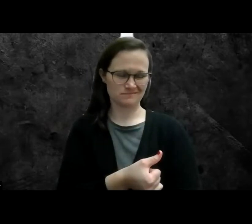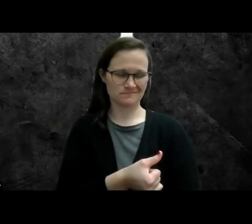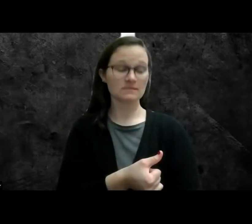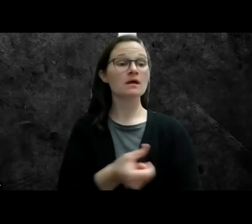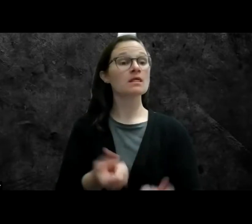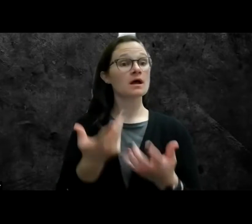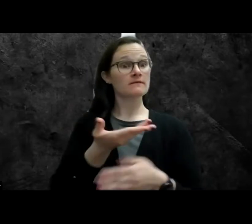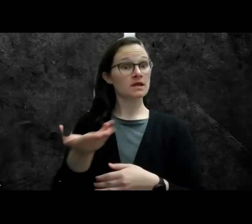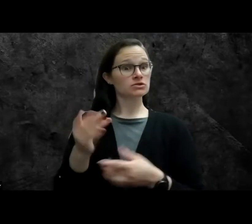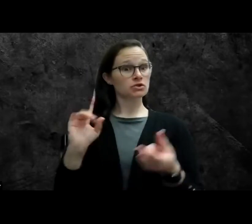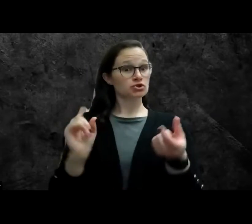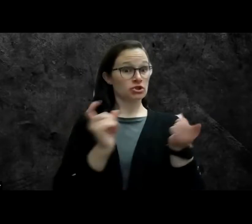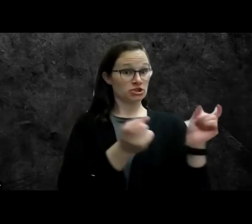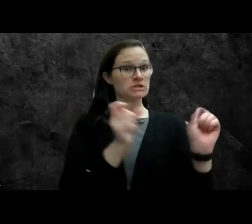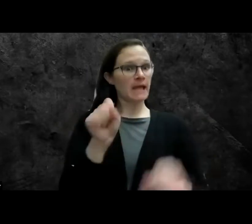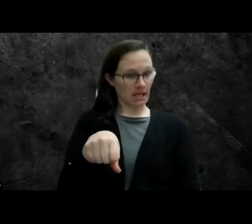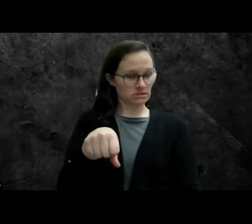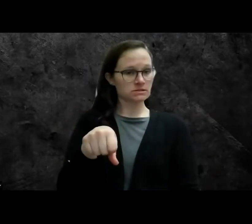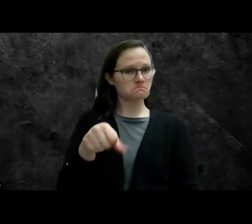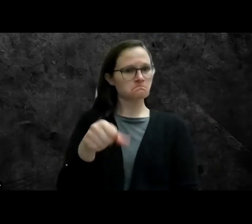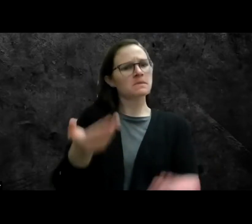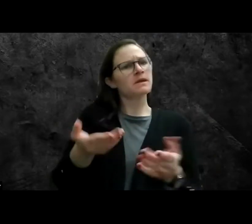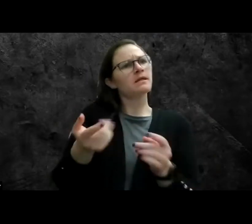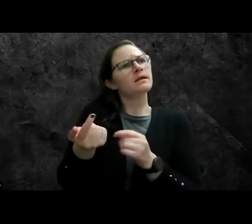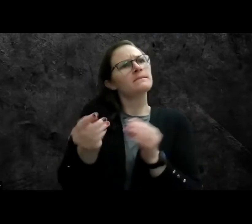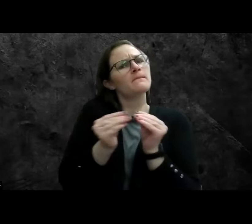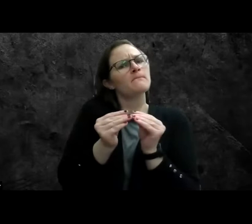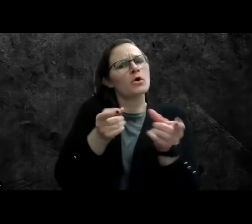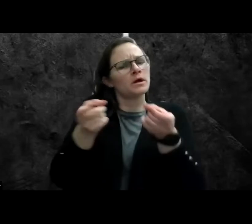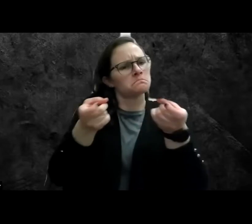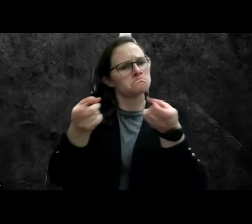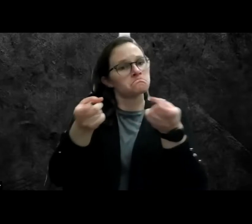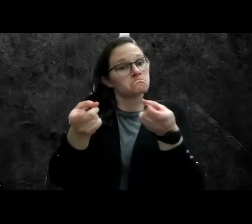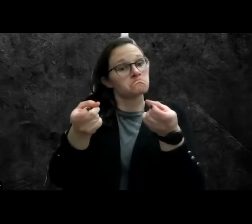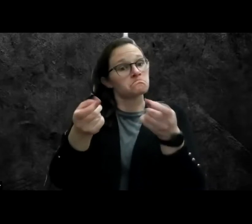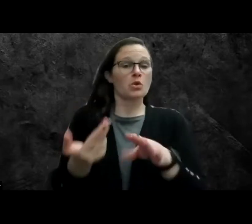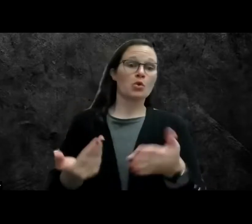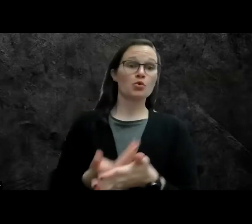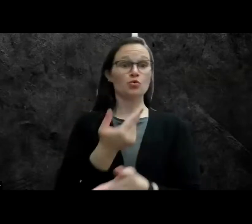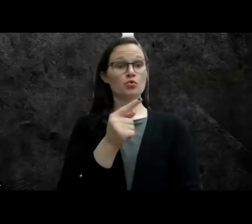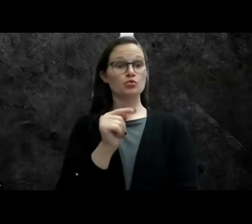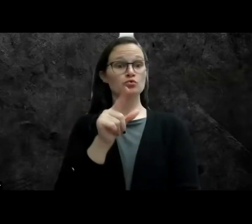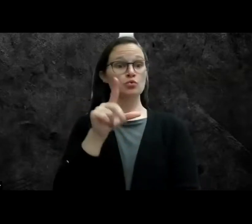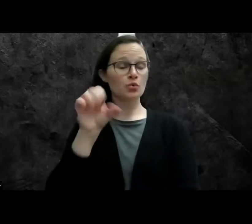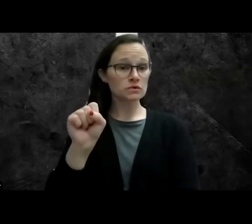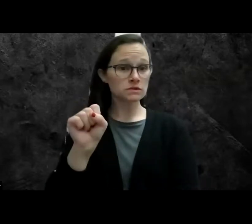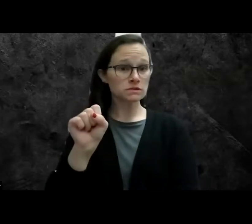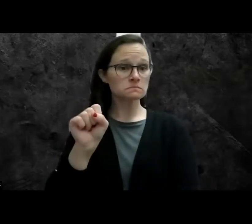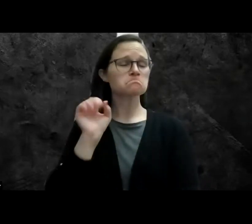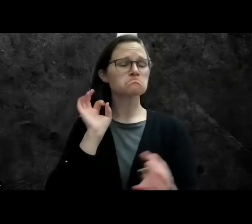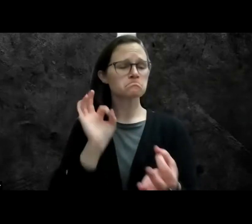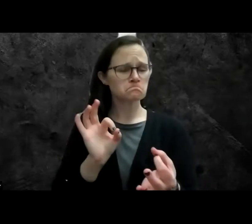changing that make it perhaps a little bit more manageable. We have a new set of tools. Since the first time we had one of